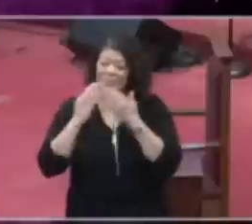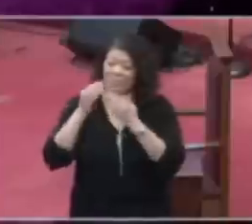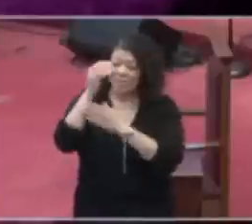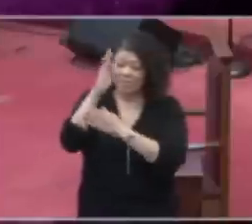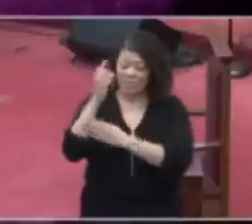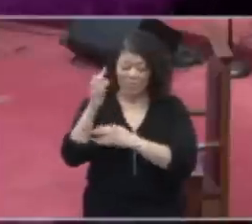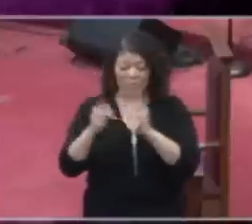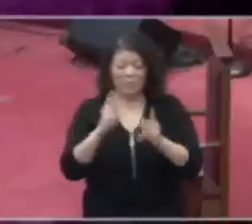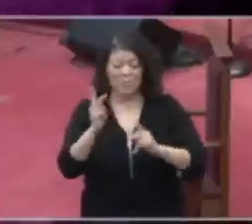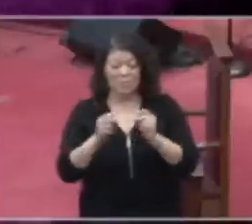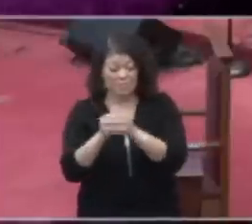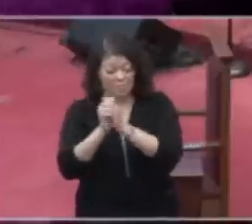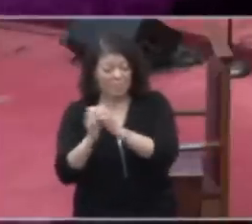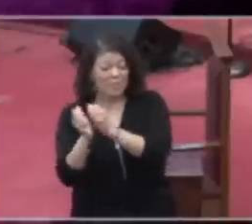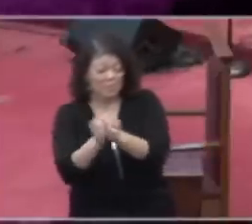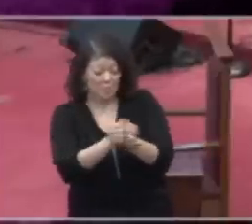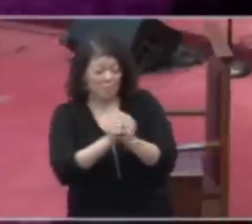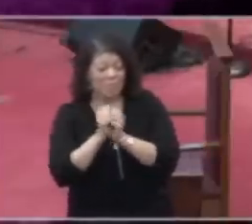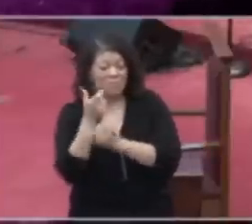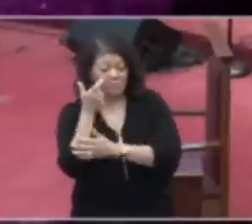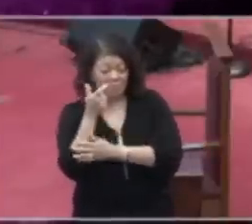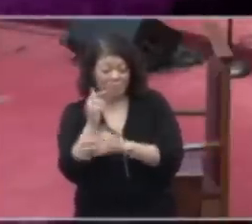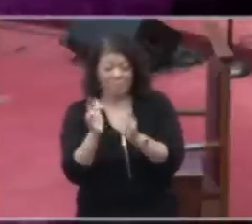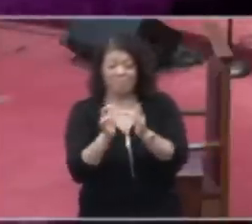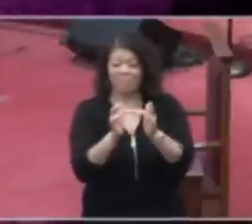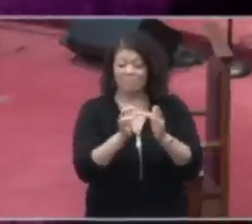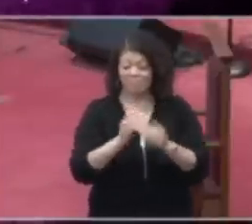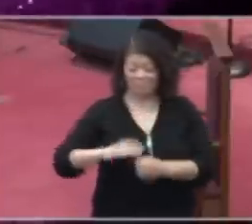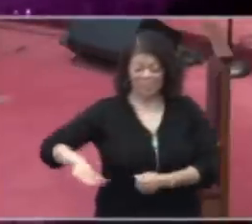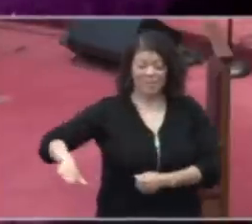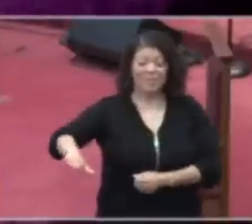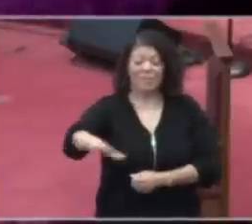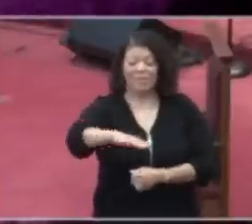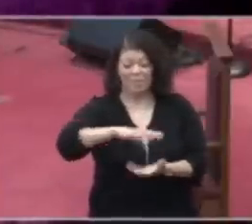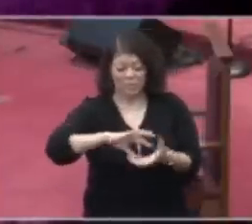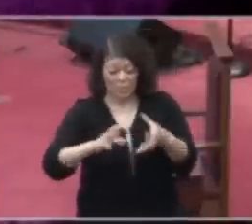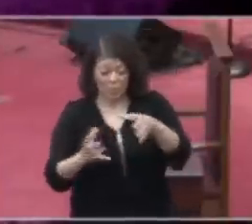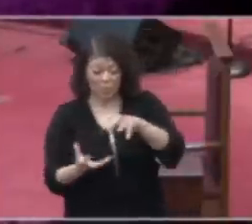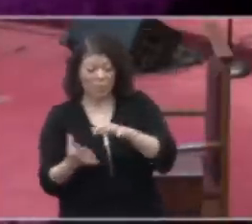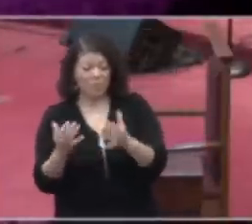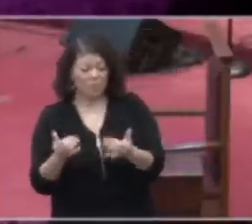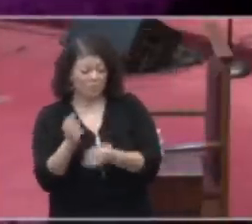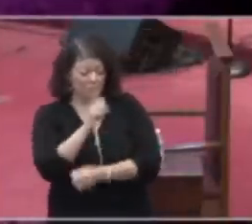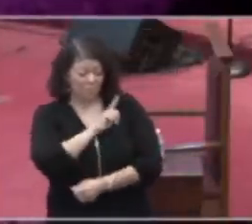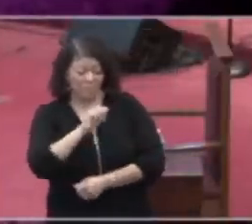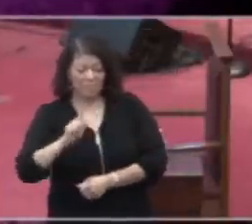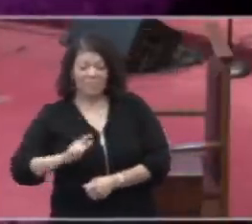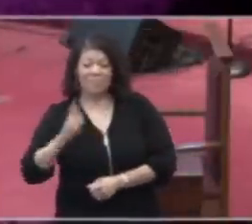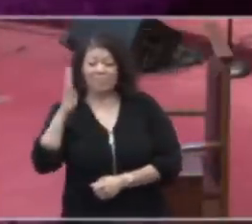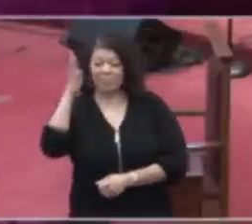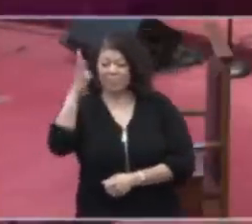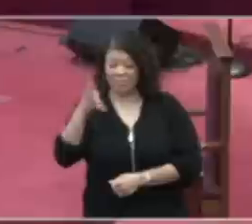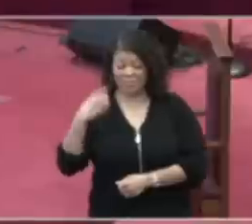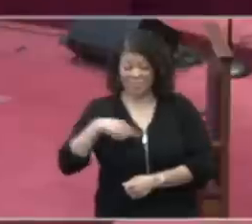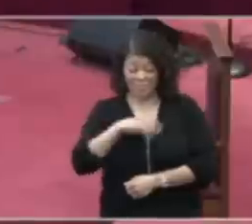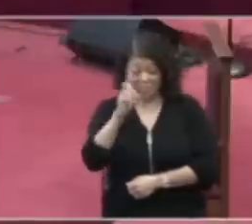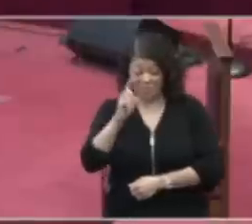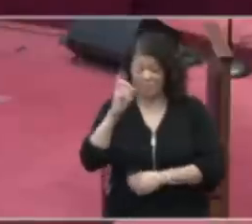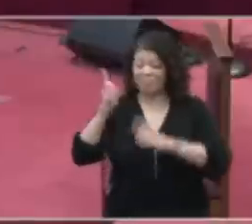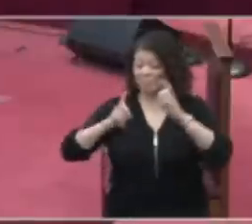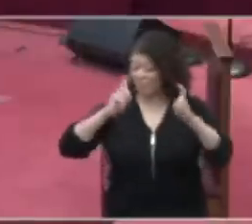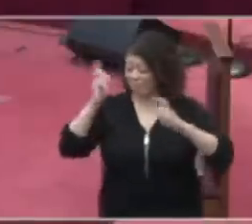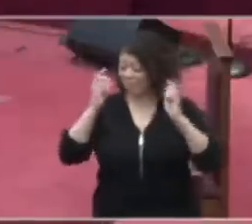that's worshiping with us online all across the world. This is a day that the Lord has made, and we ought to